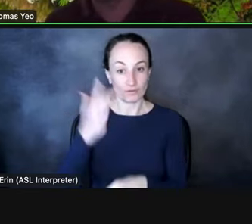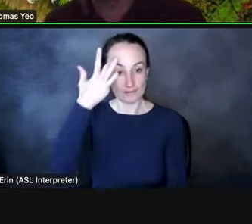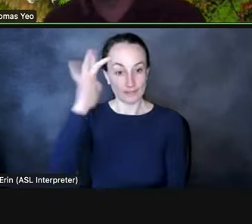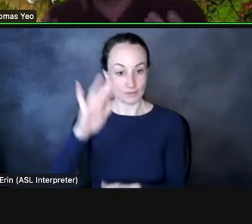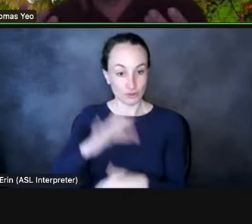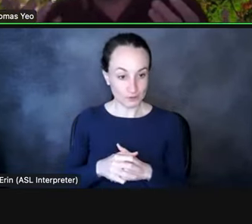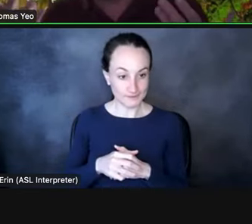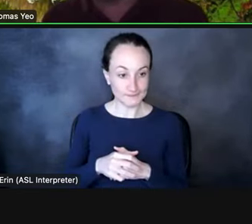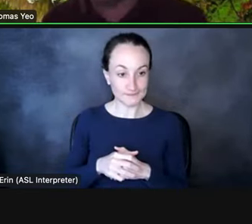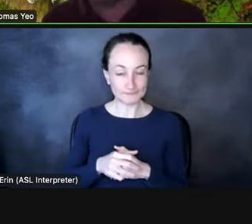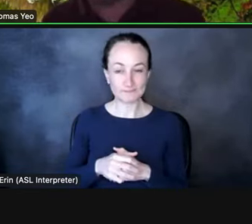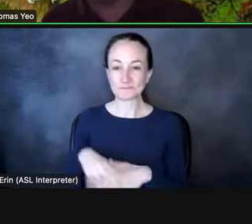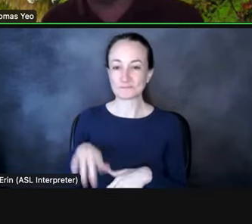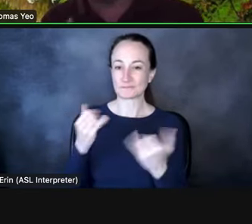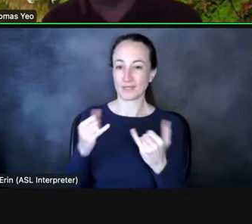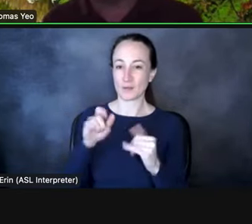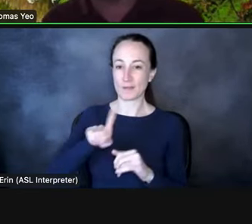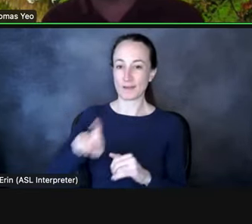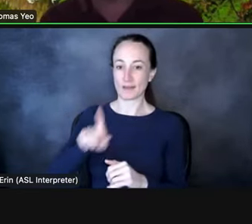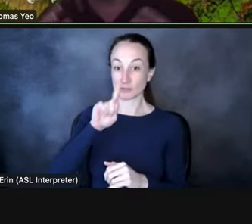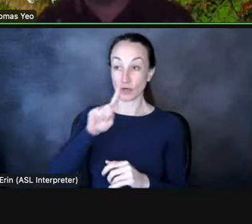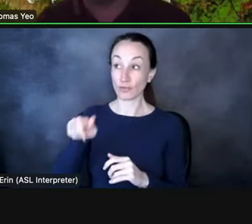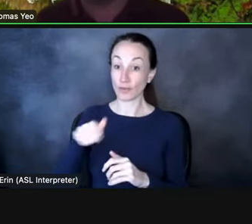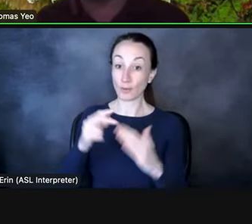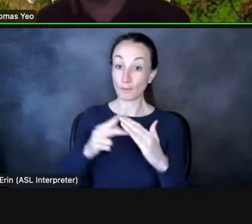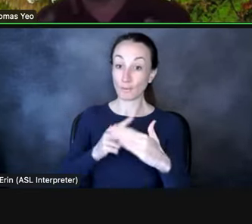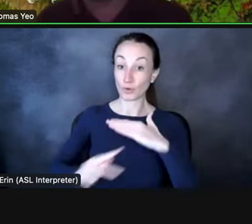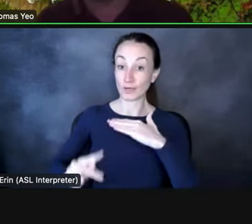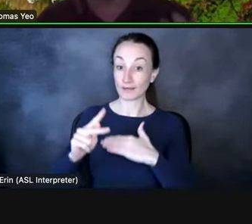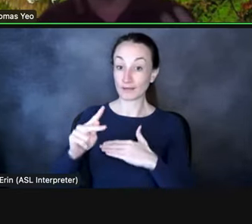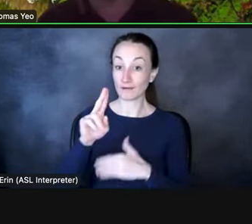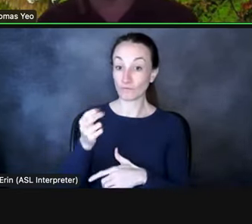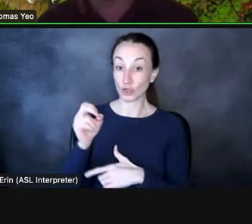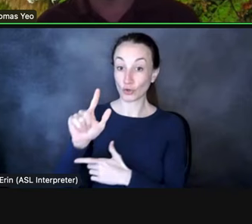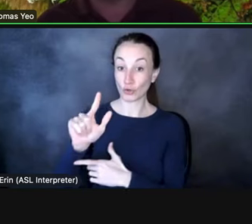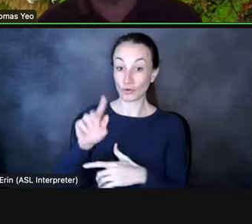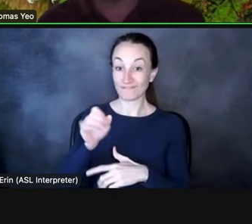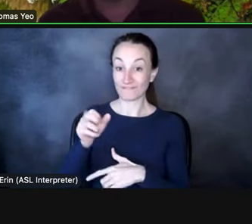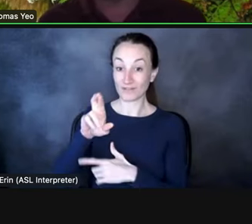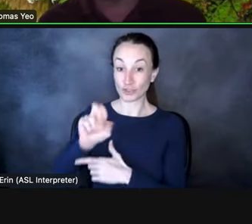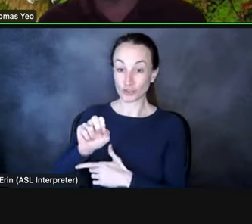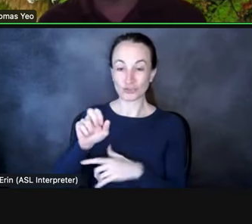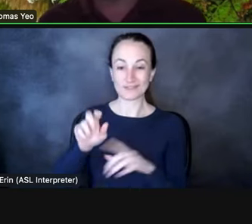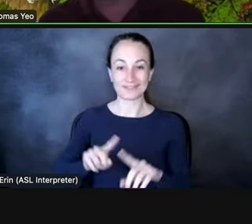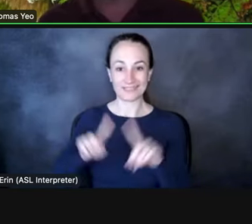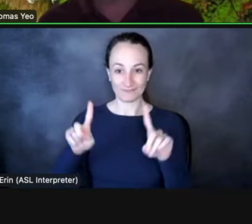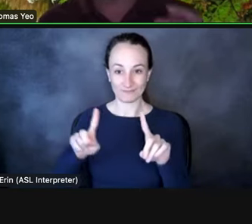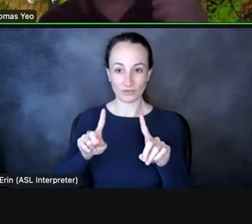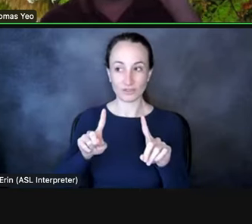whether predictive network features are similar or different across behavioral measures.